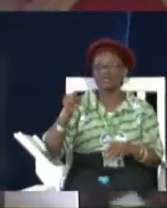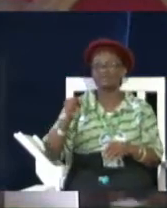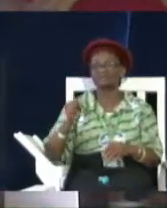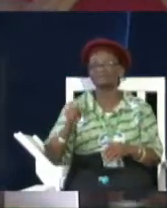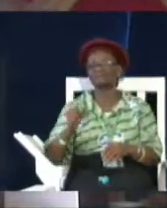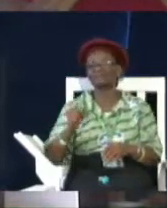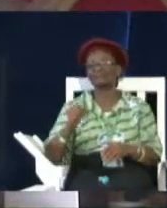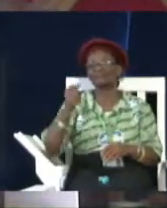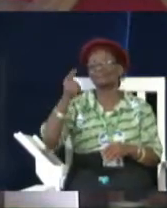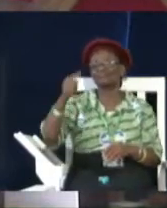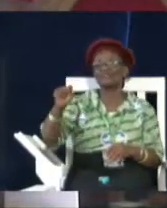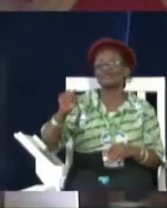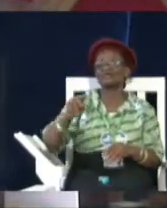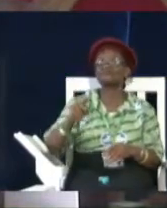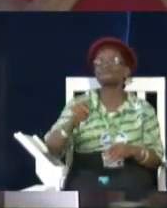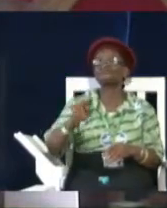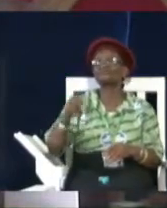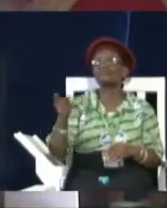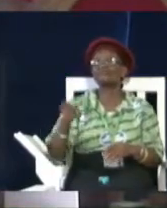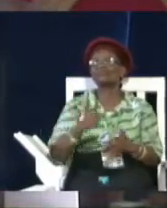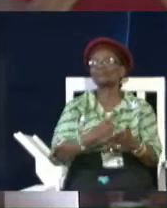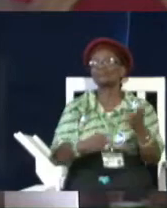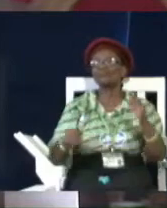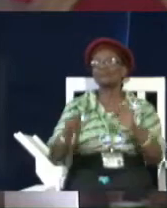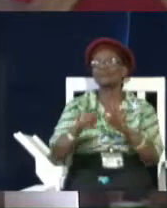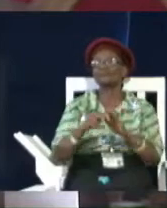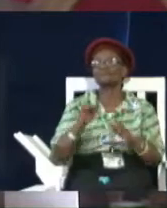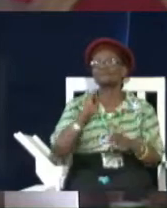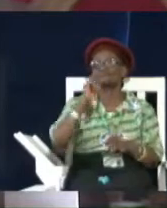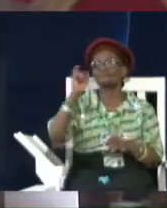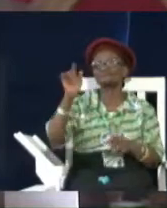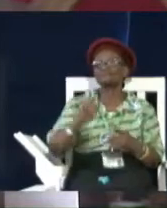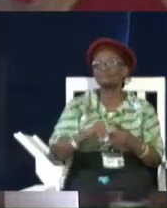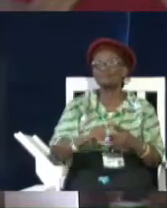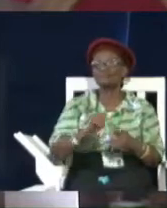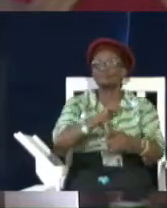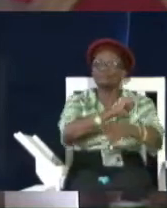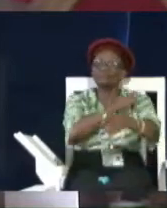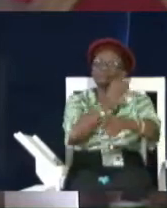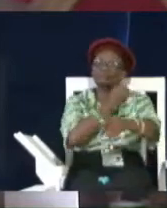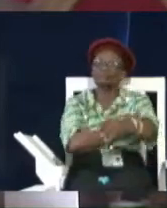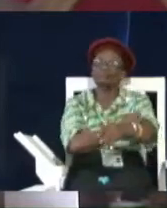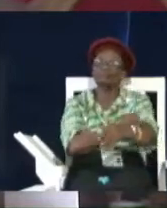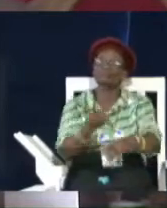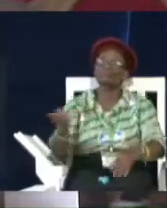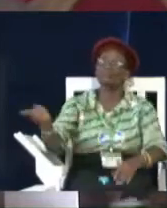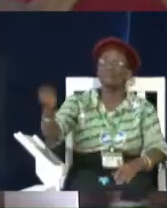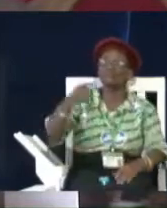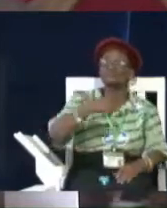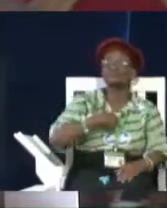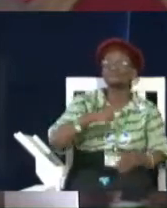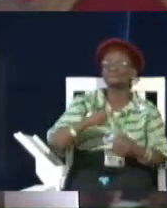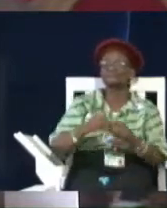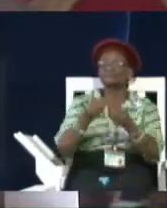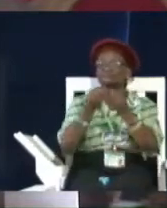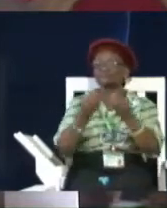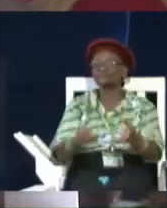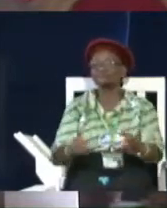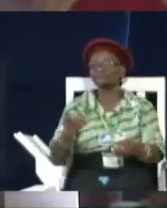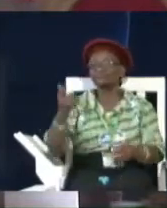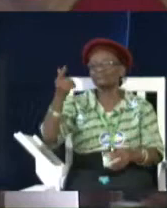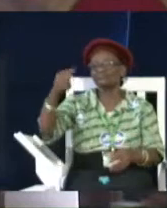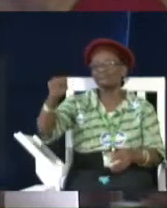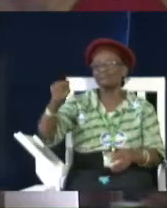The second portion is to empower you to solve the